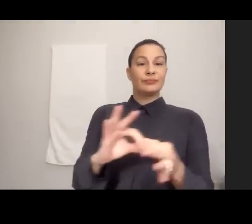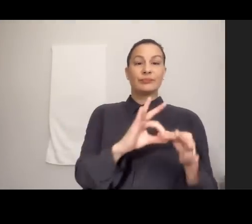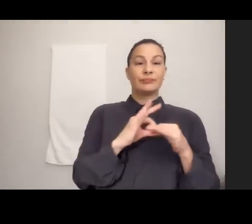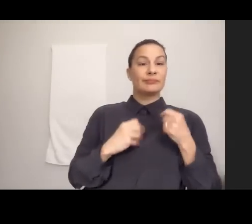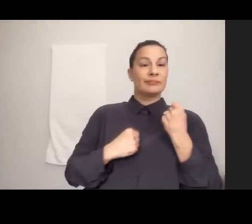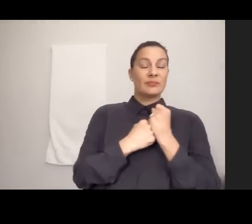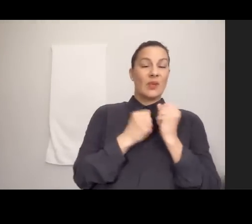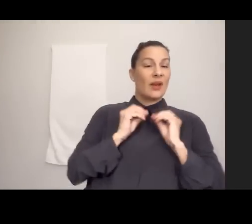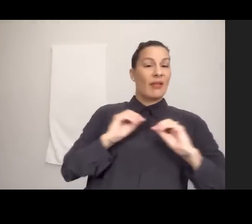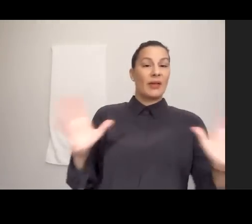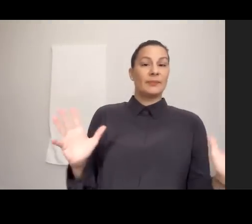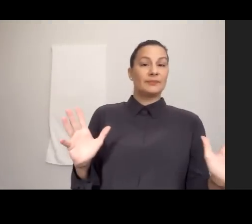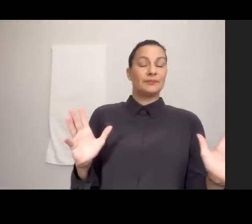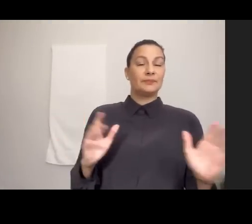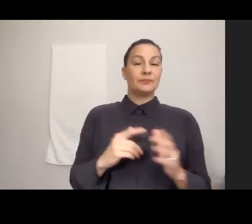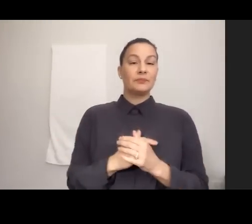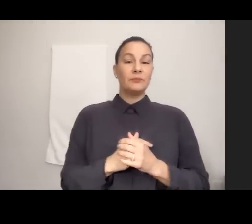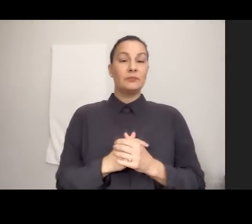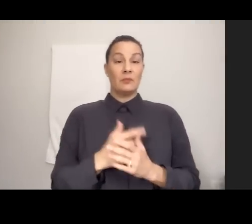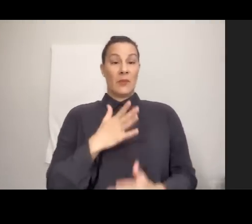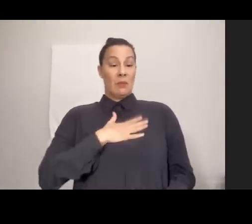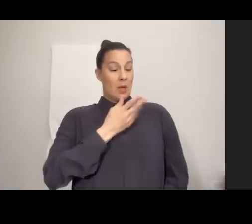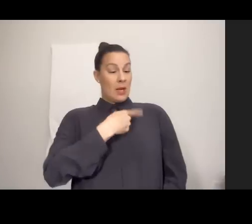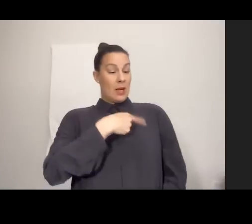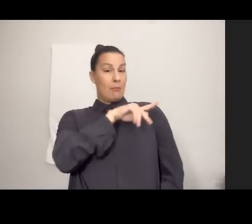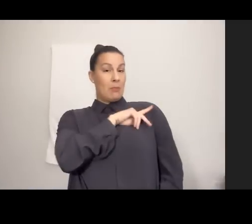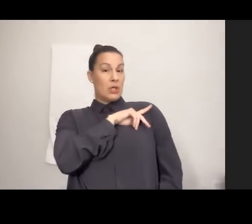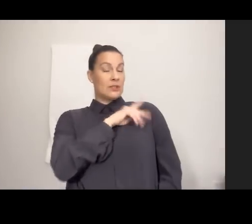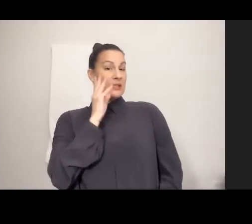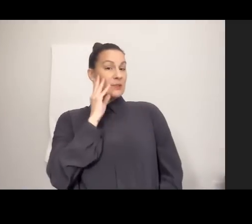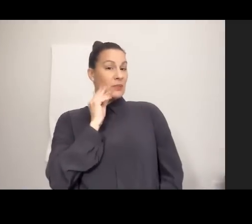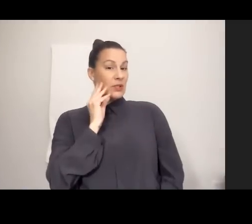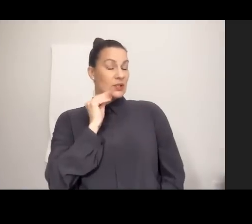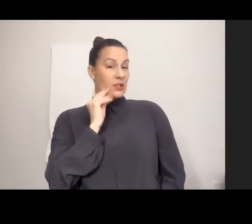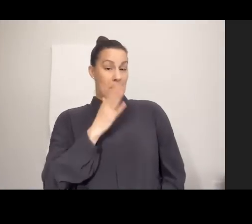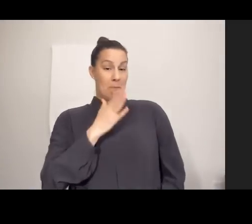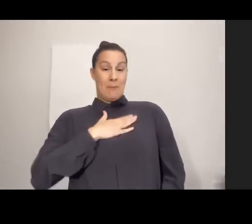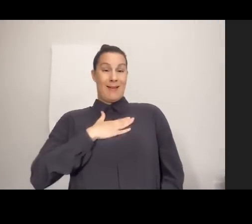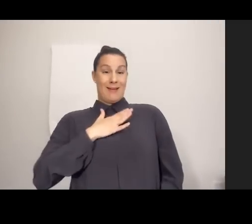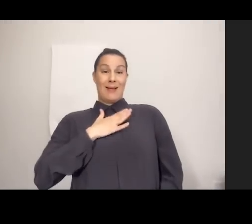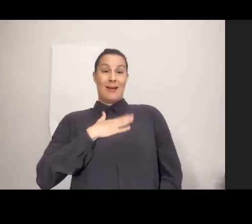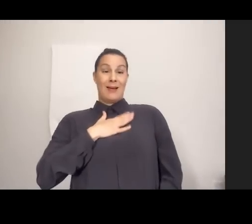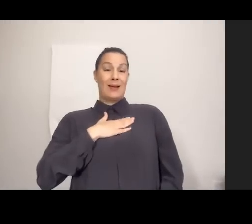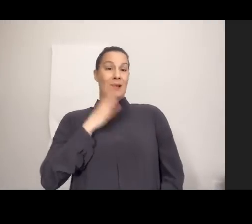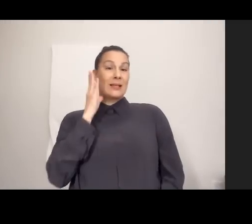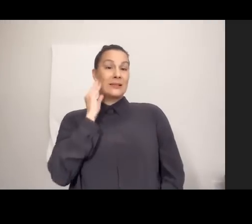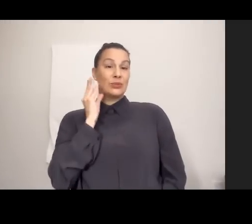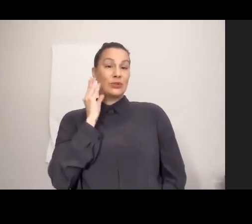Seriously, my personal experience. I'm sorry, my personal experience.